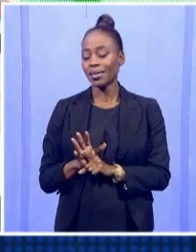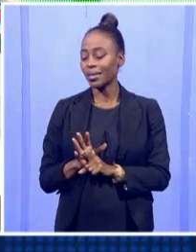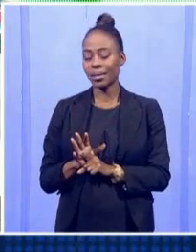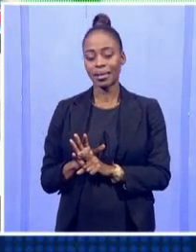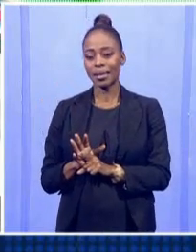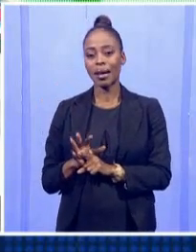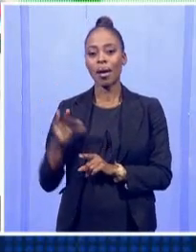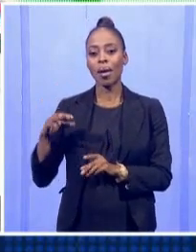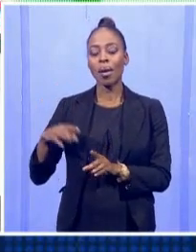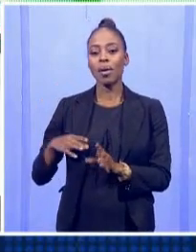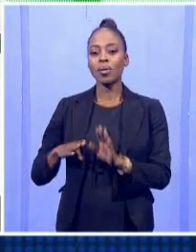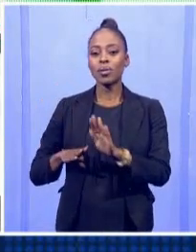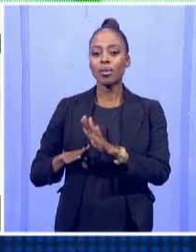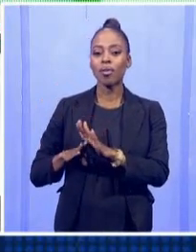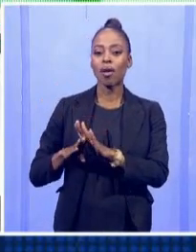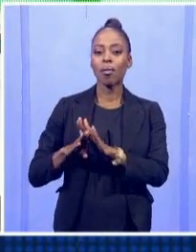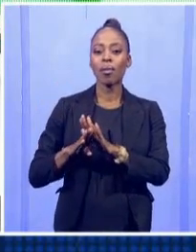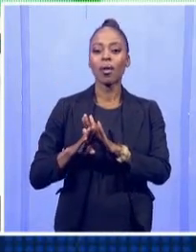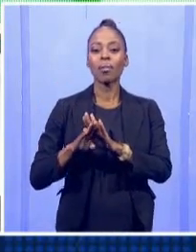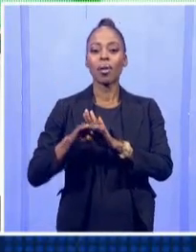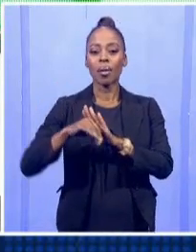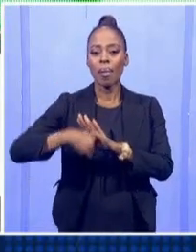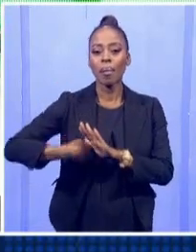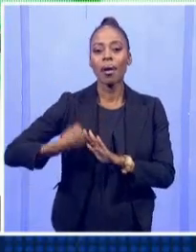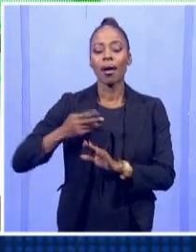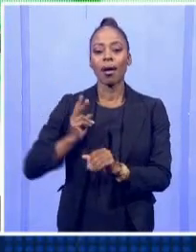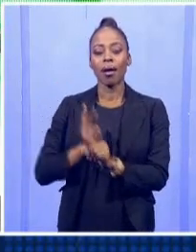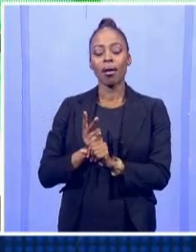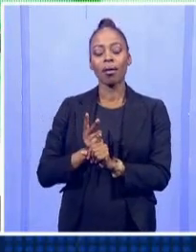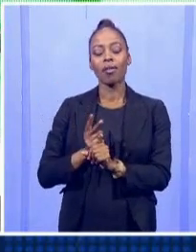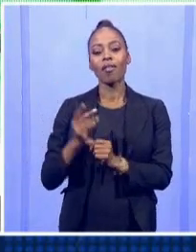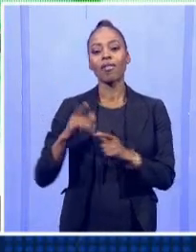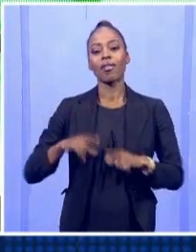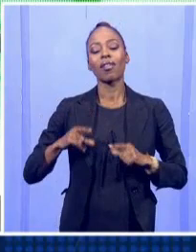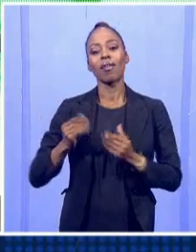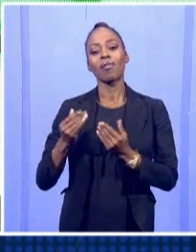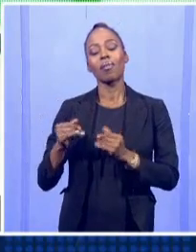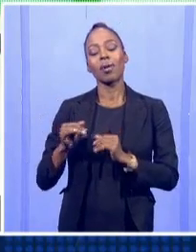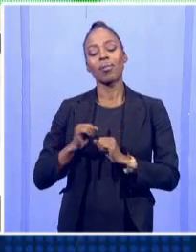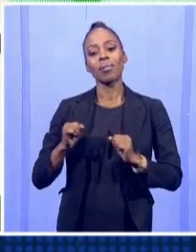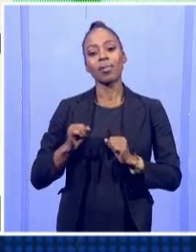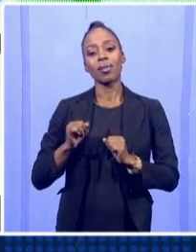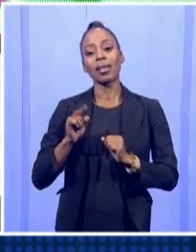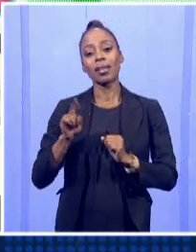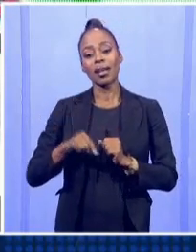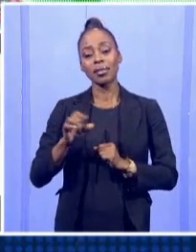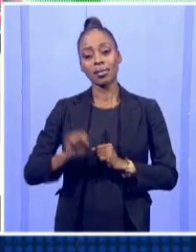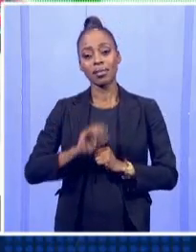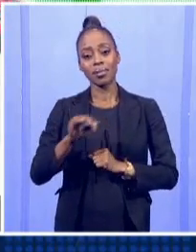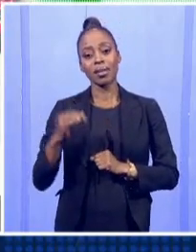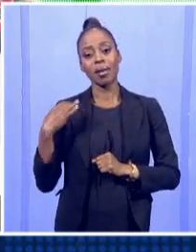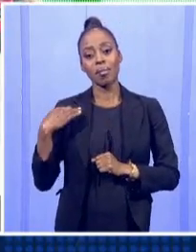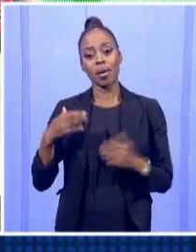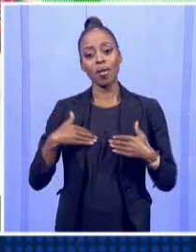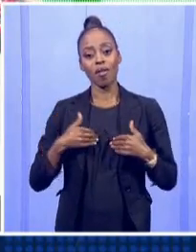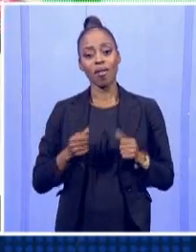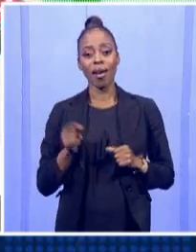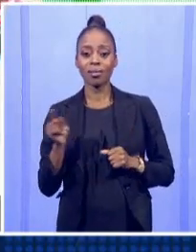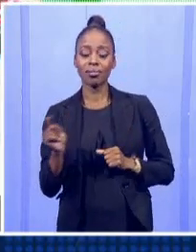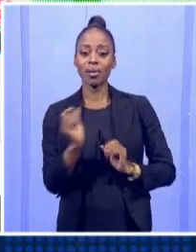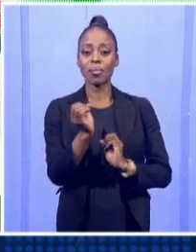gains in the life expectancy space in South Africa. The Minister of Health, Dr. Phaahla, they're talking about